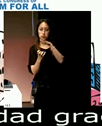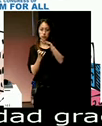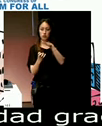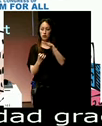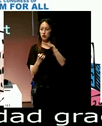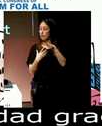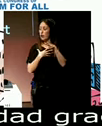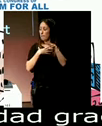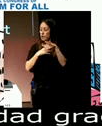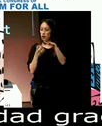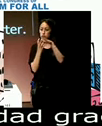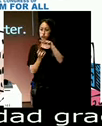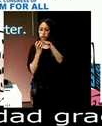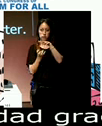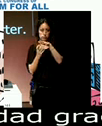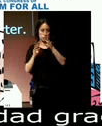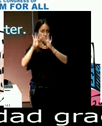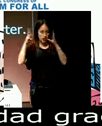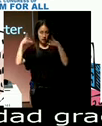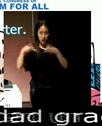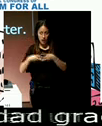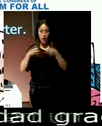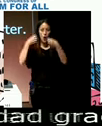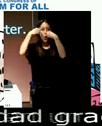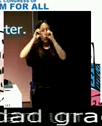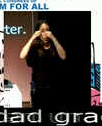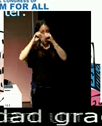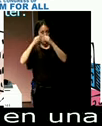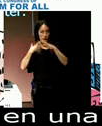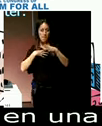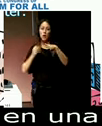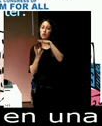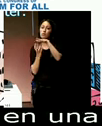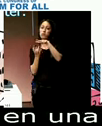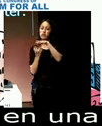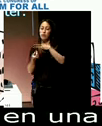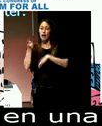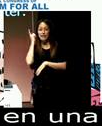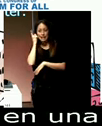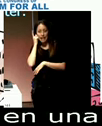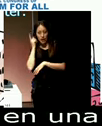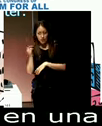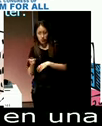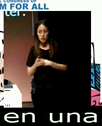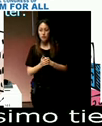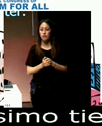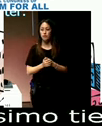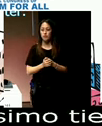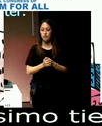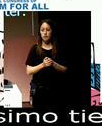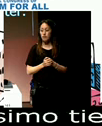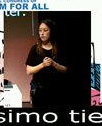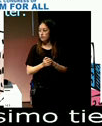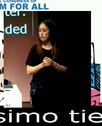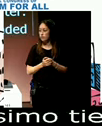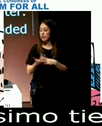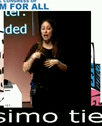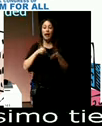Regarding the app that will be soon able to be downloaded for the iPhone phones,